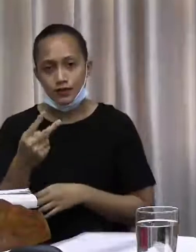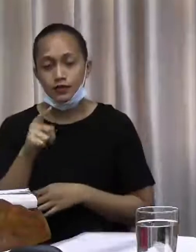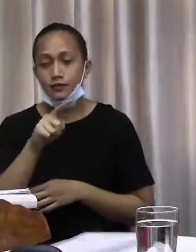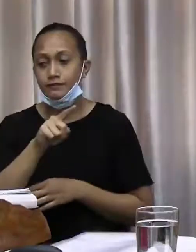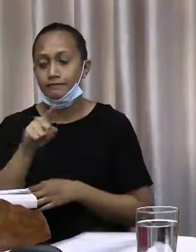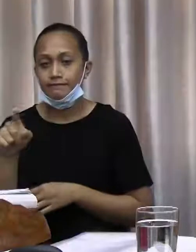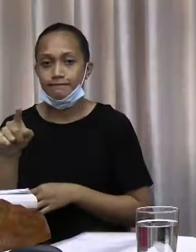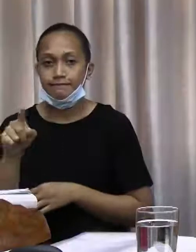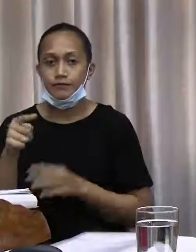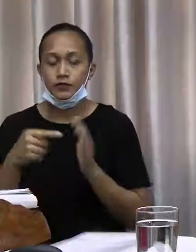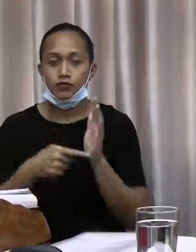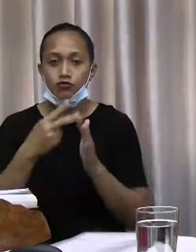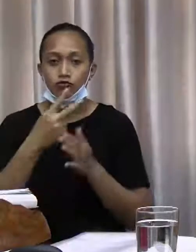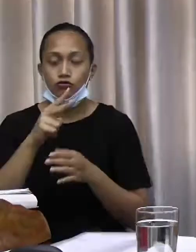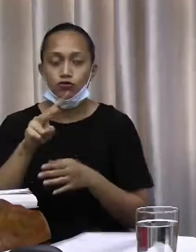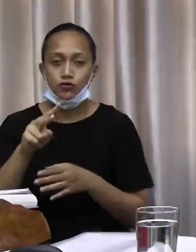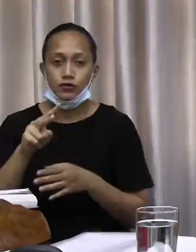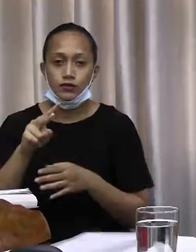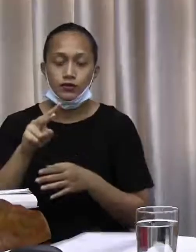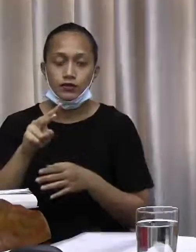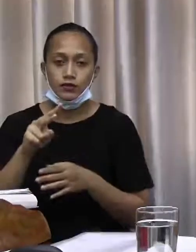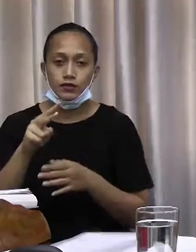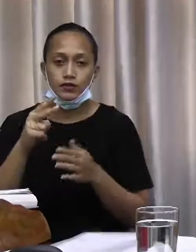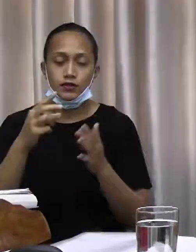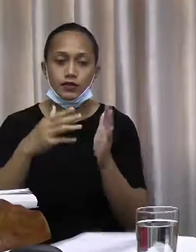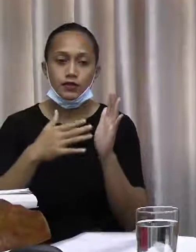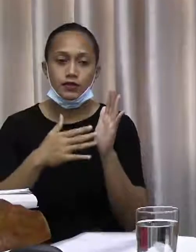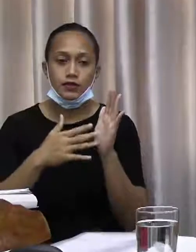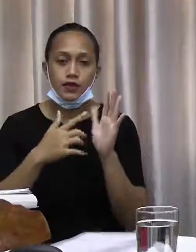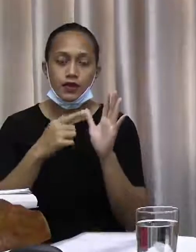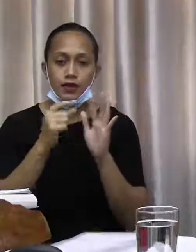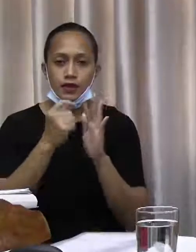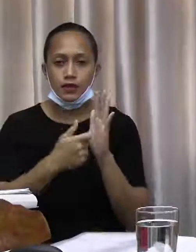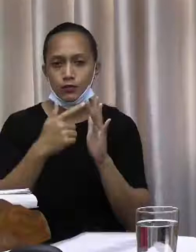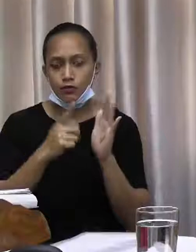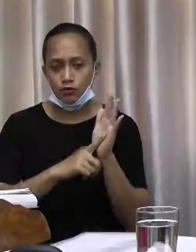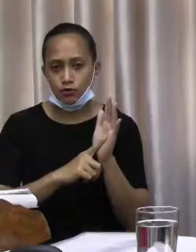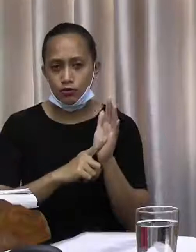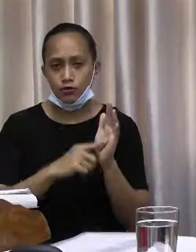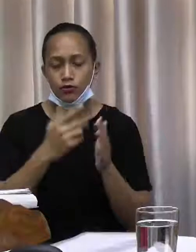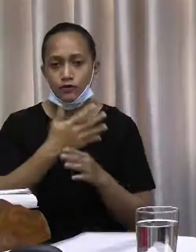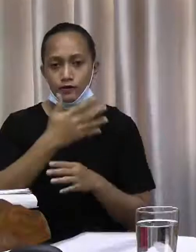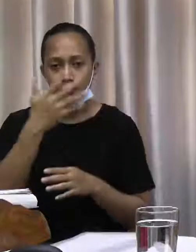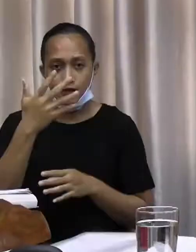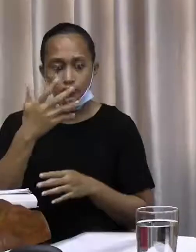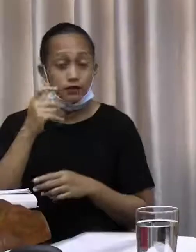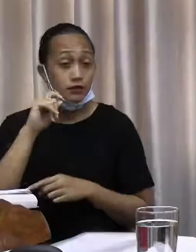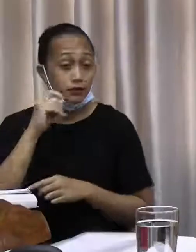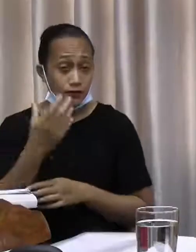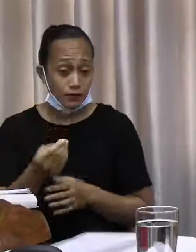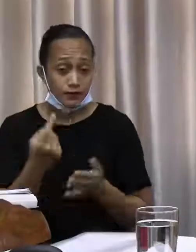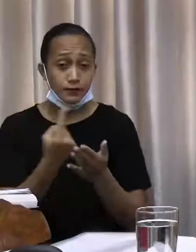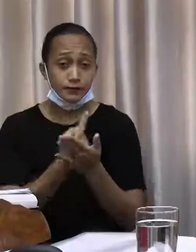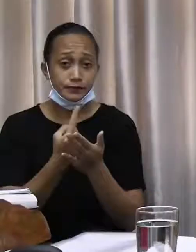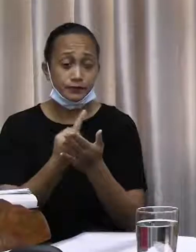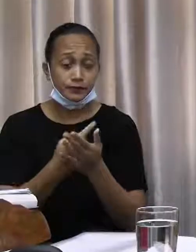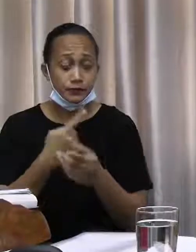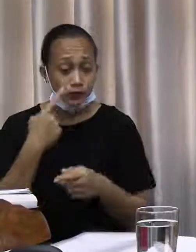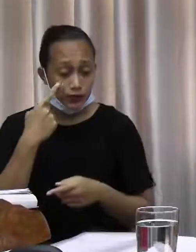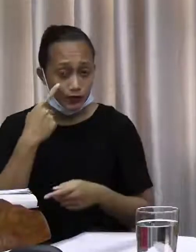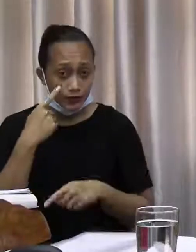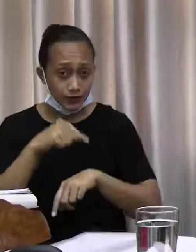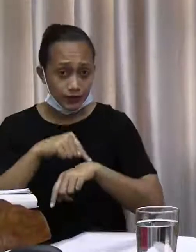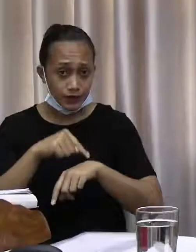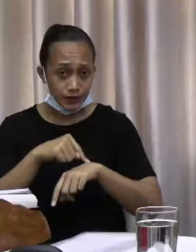Tuesday, midnight of April 5th. There will be the opportunity to review the time